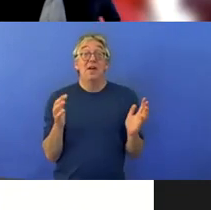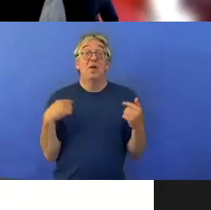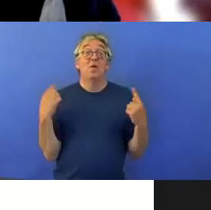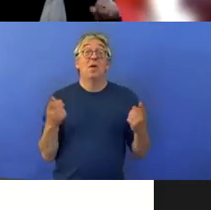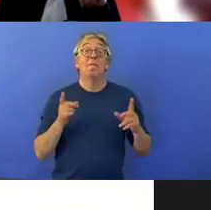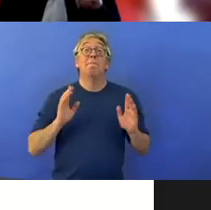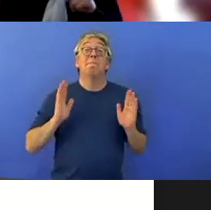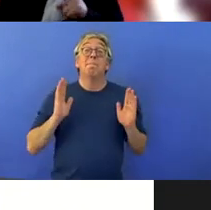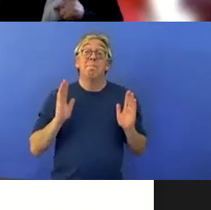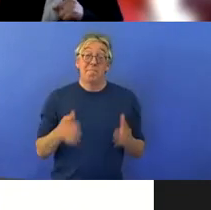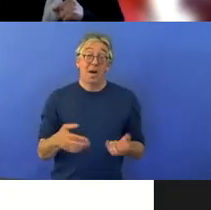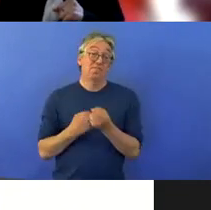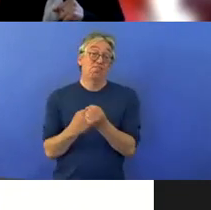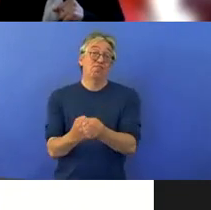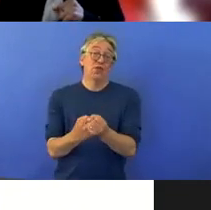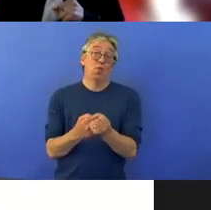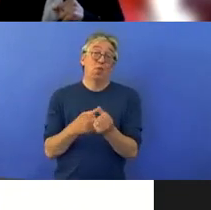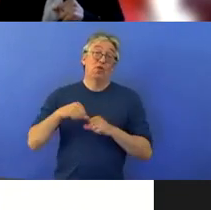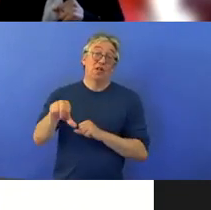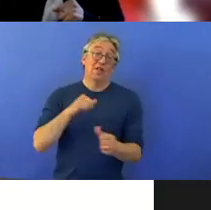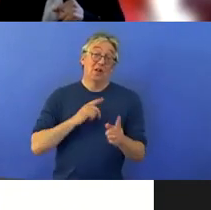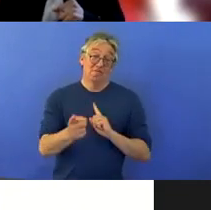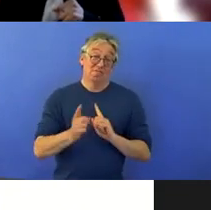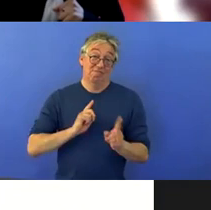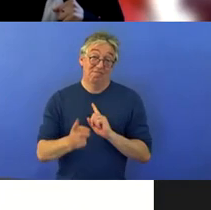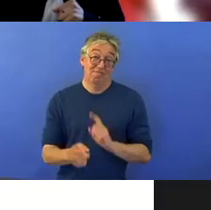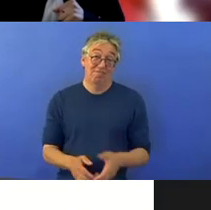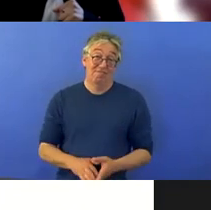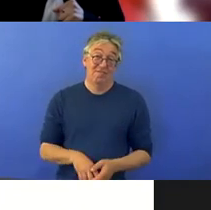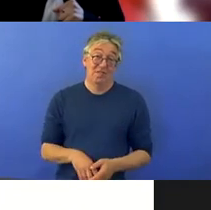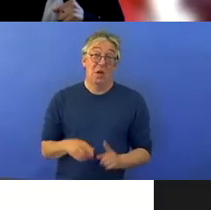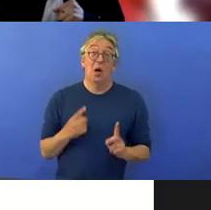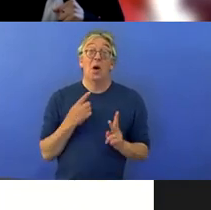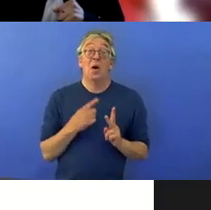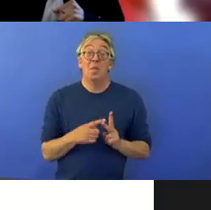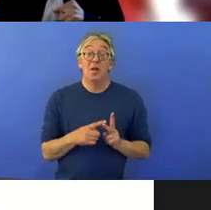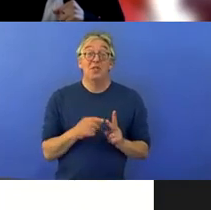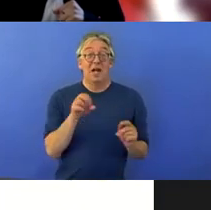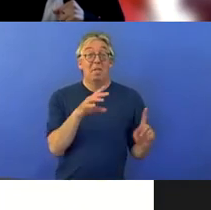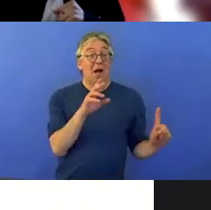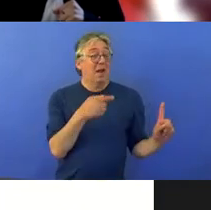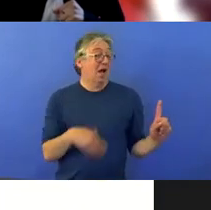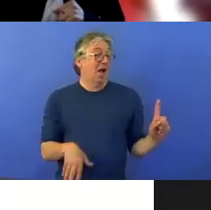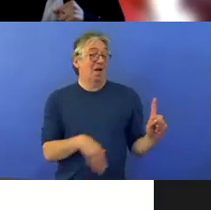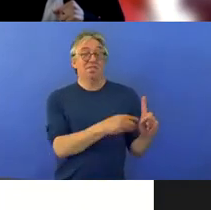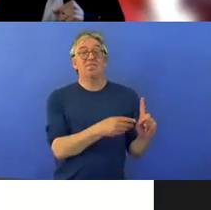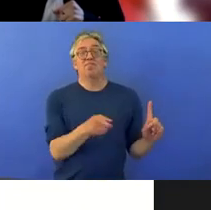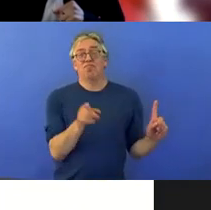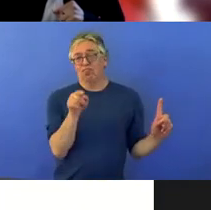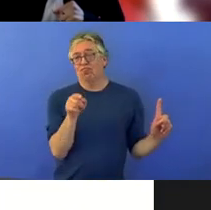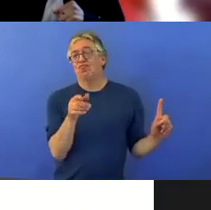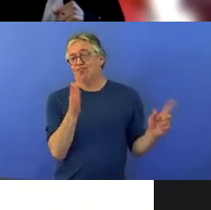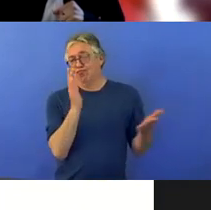reinforce each other. Following what Amelia is saying in relationship to informing the committee, I think is